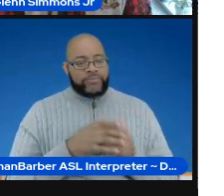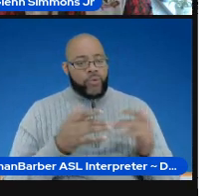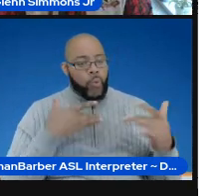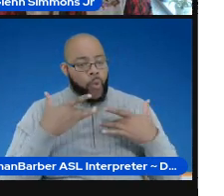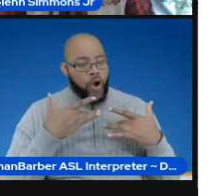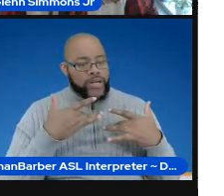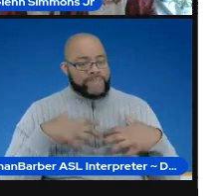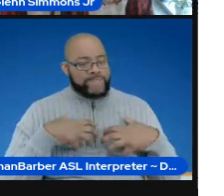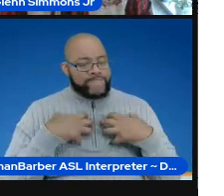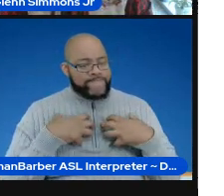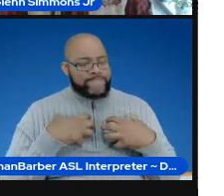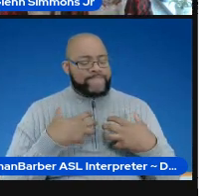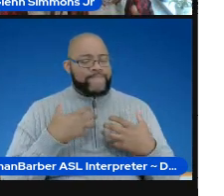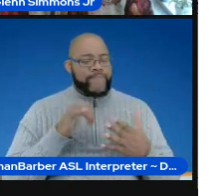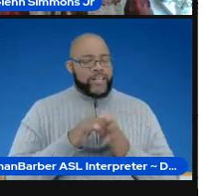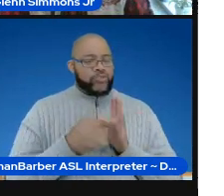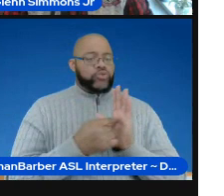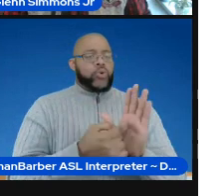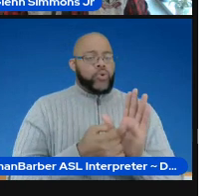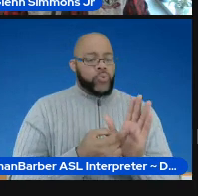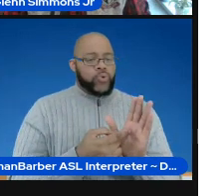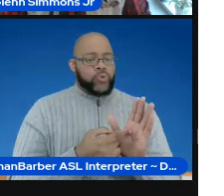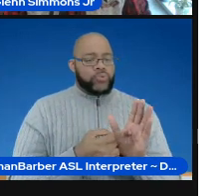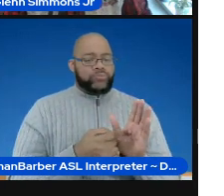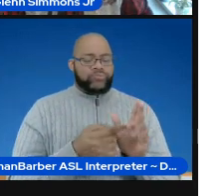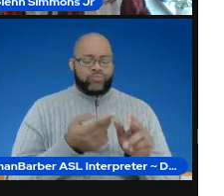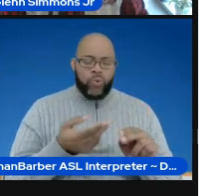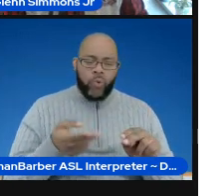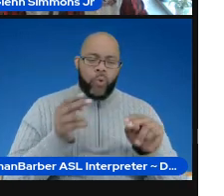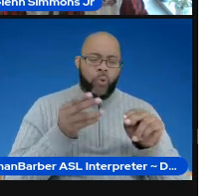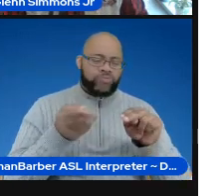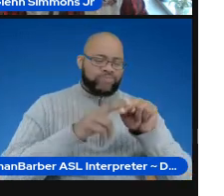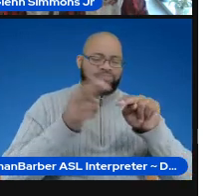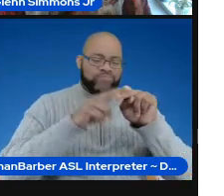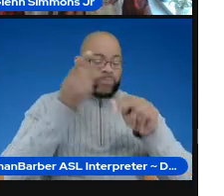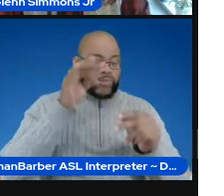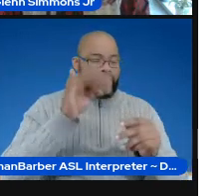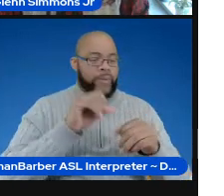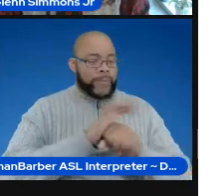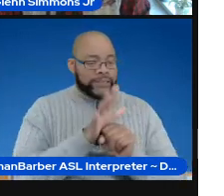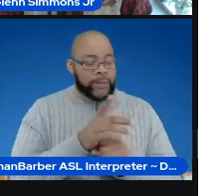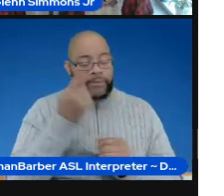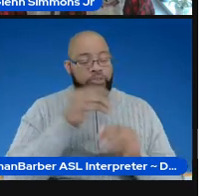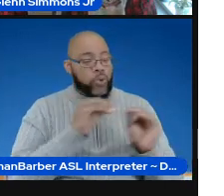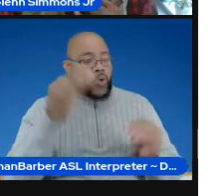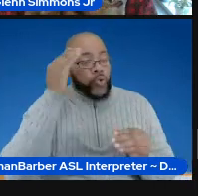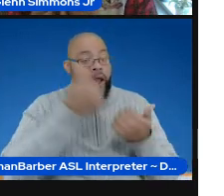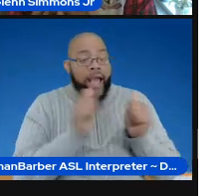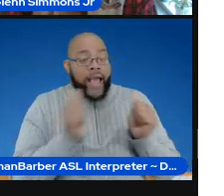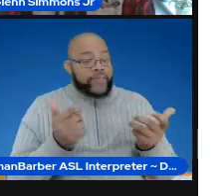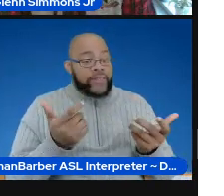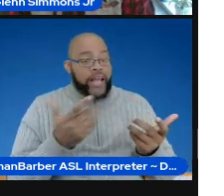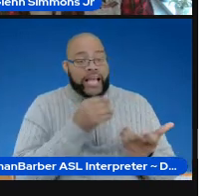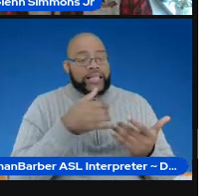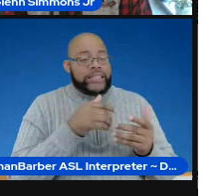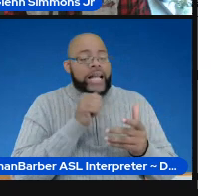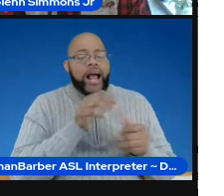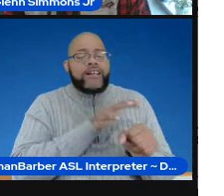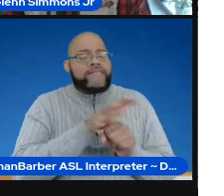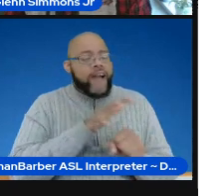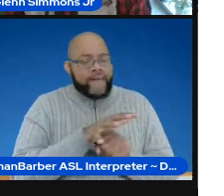angst just being amplified hundredfold thanks to the pandemic, because no one knew anything and there was just not